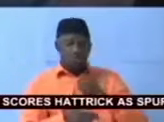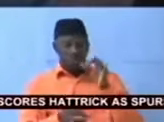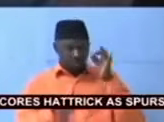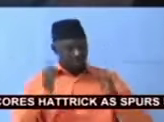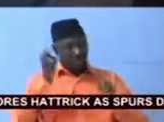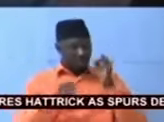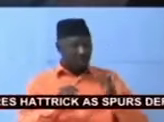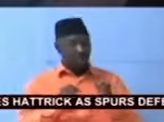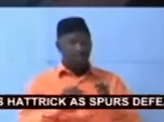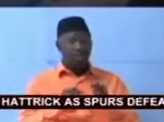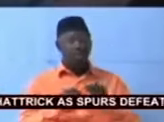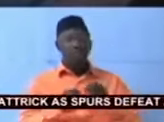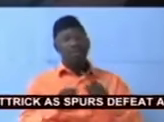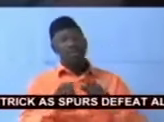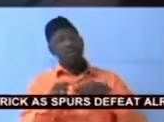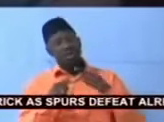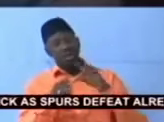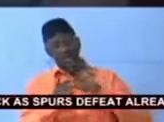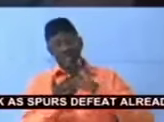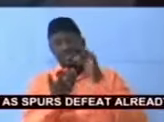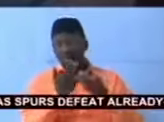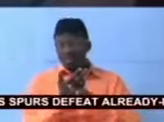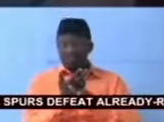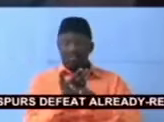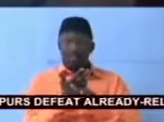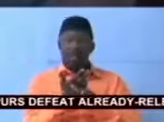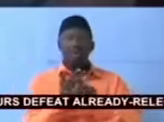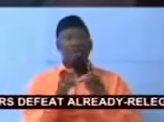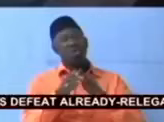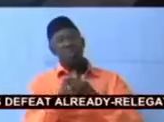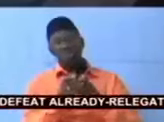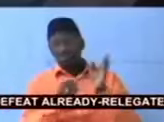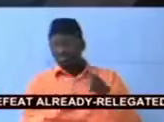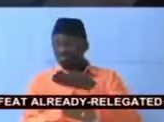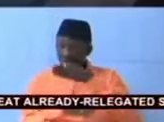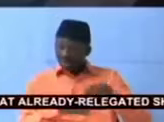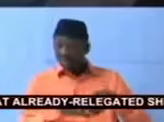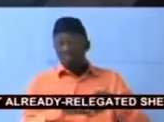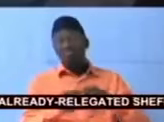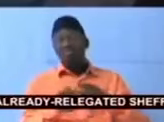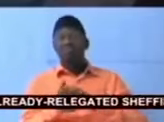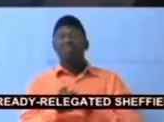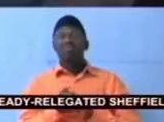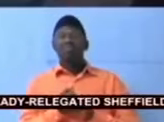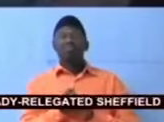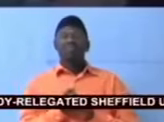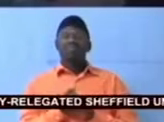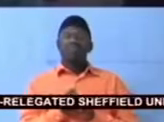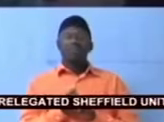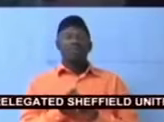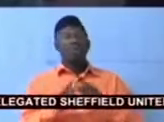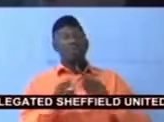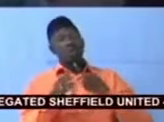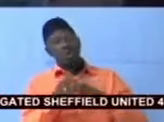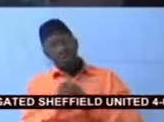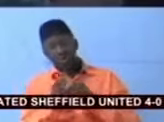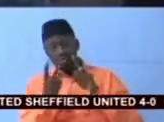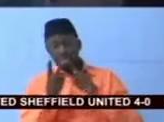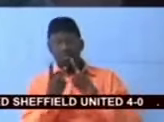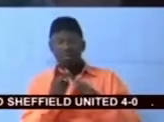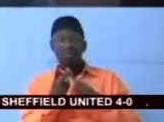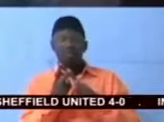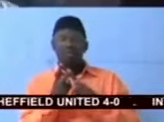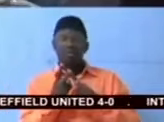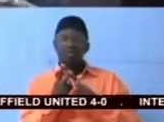In which event you will either transfer the matter or strike out the matter. Ci fo xamne ni ben nga toxal ko wala nga genné ko sa court. Or that it is just convenient that the